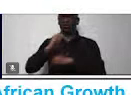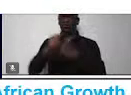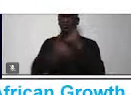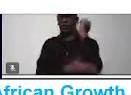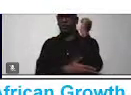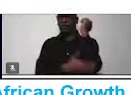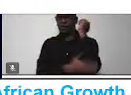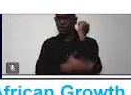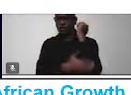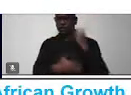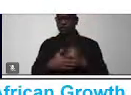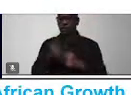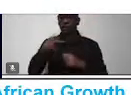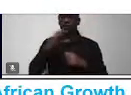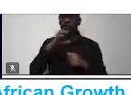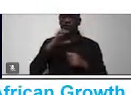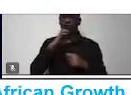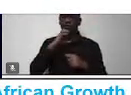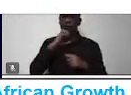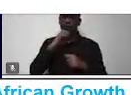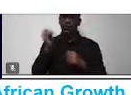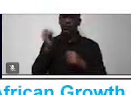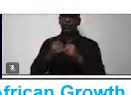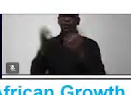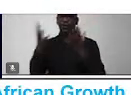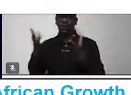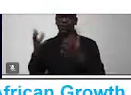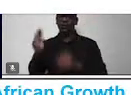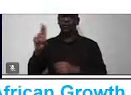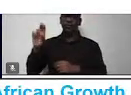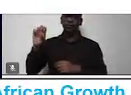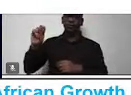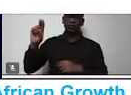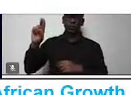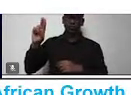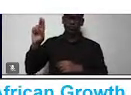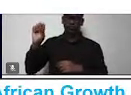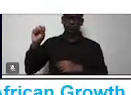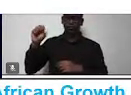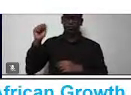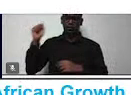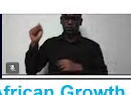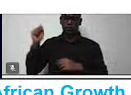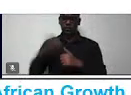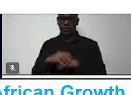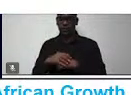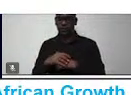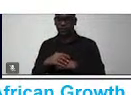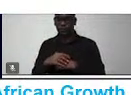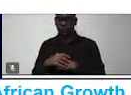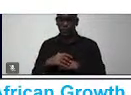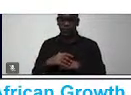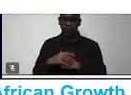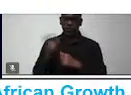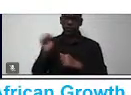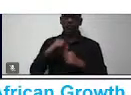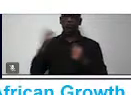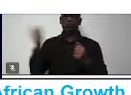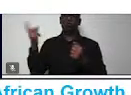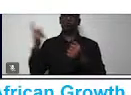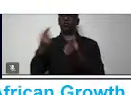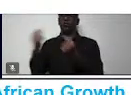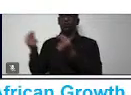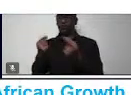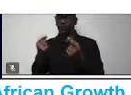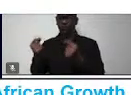This means that it is in the hands of the United States legislators and administrators in order to carry out and to